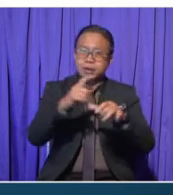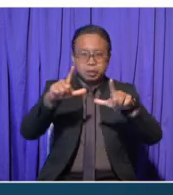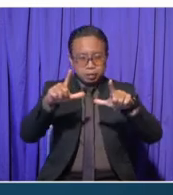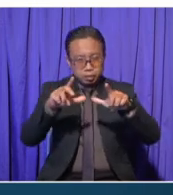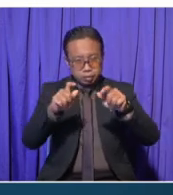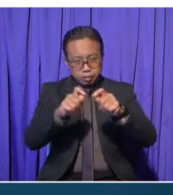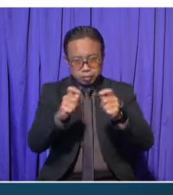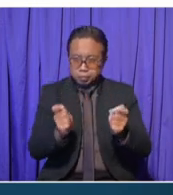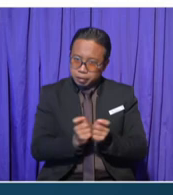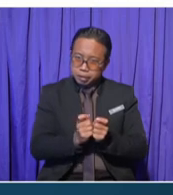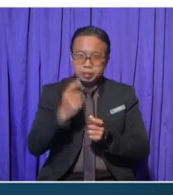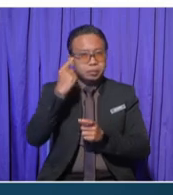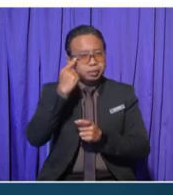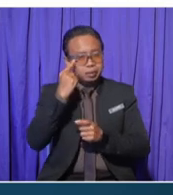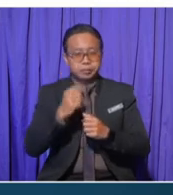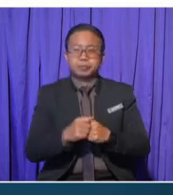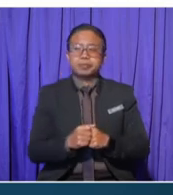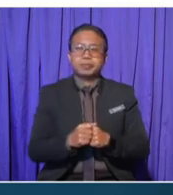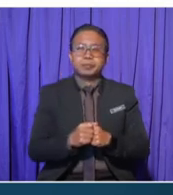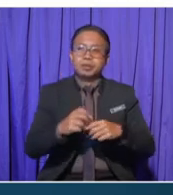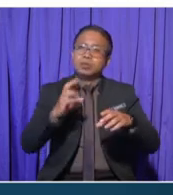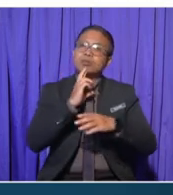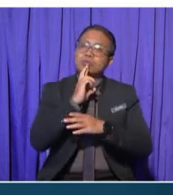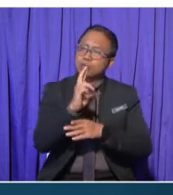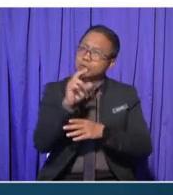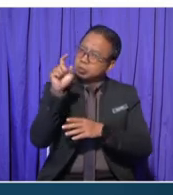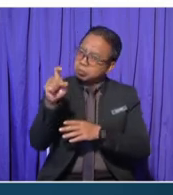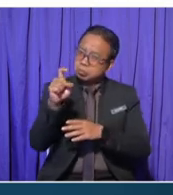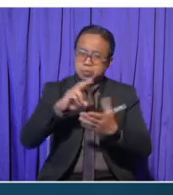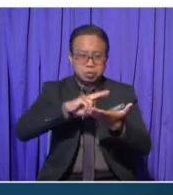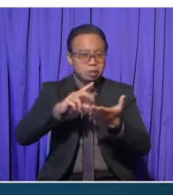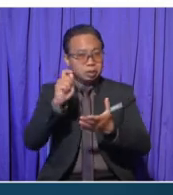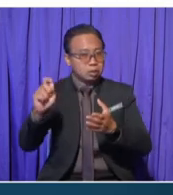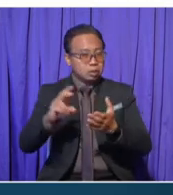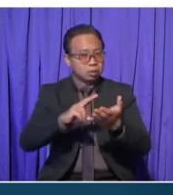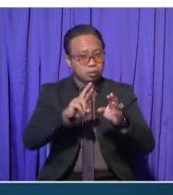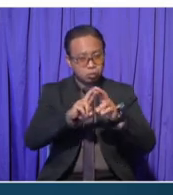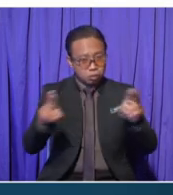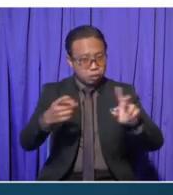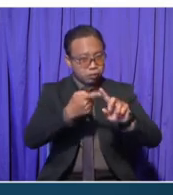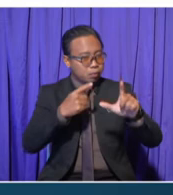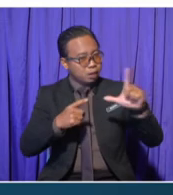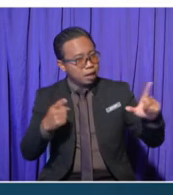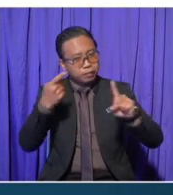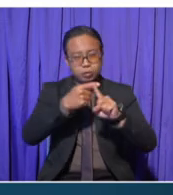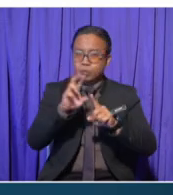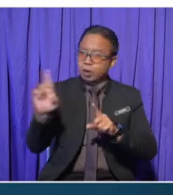the eyes. Make sure you read the ruler from left to right.